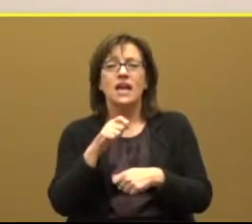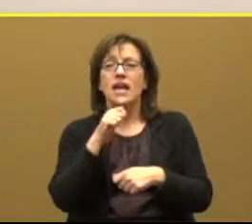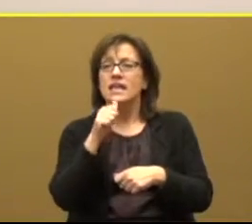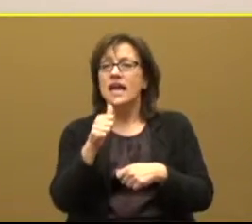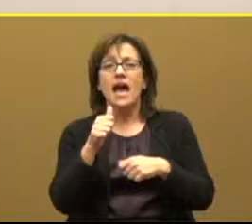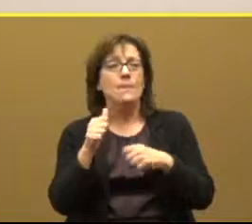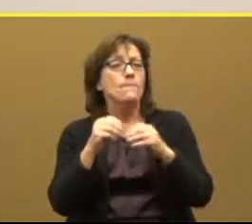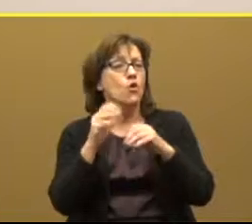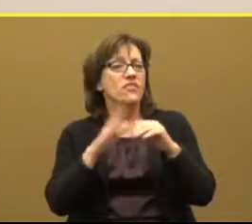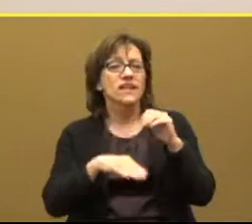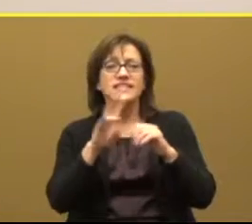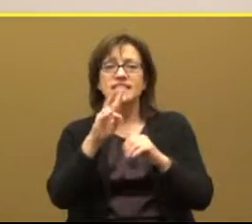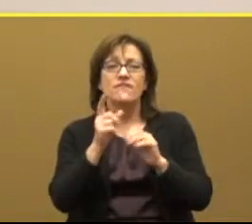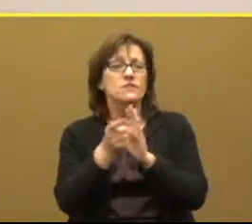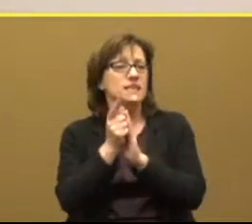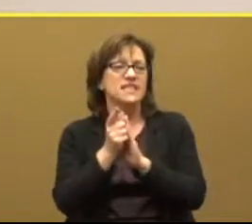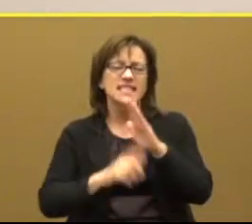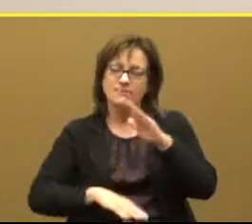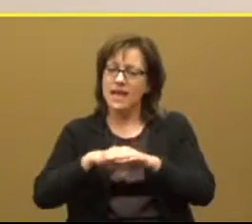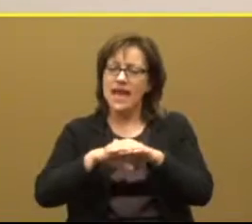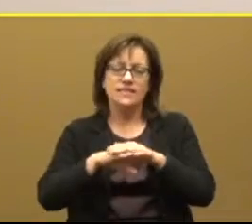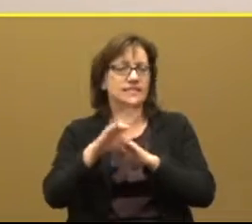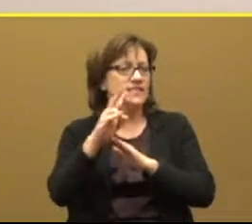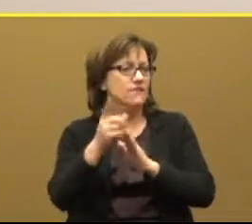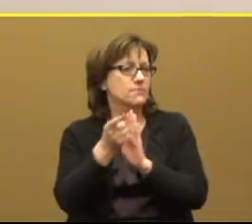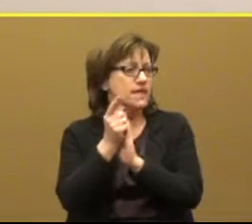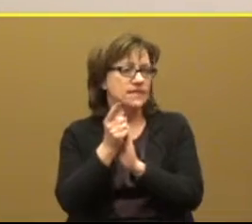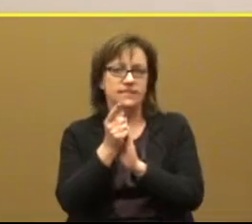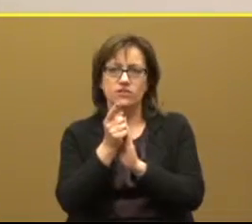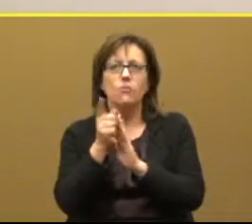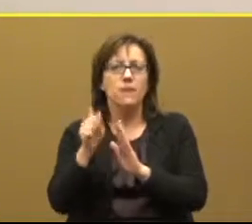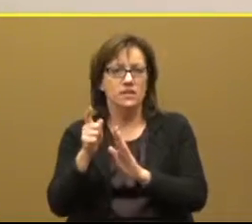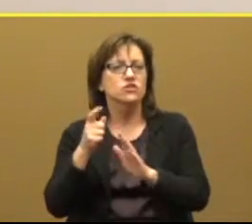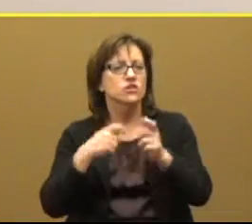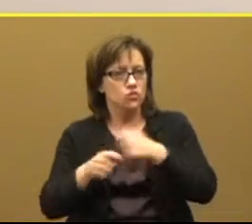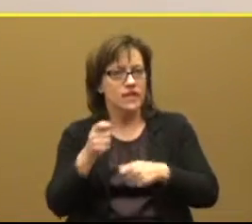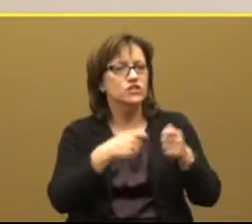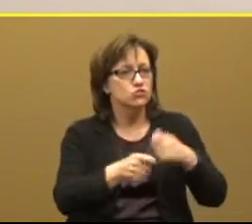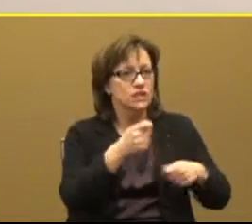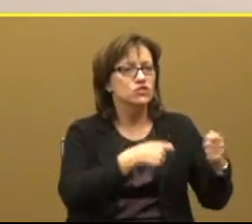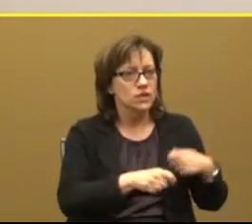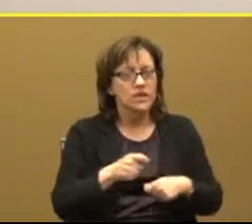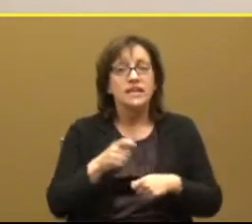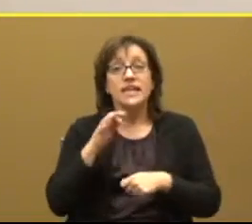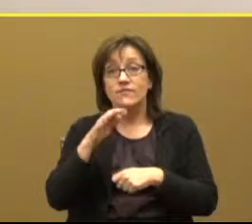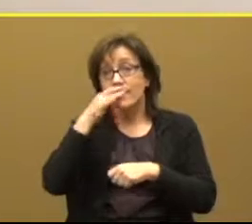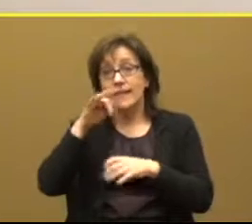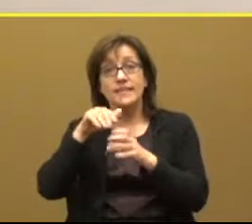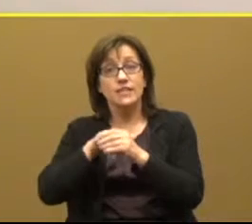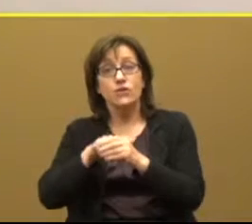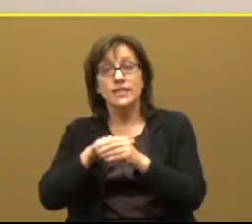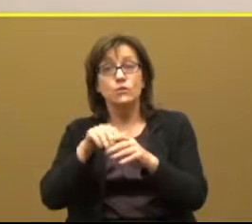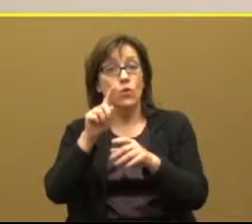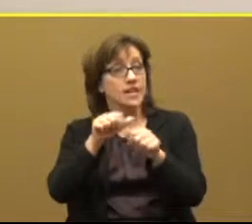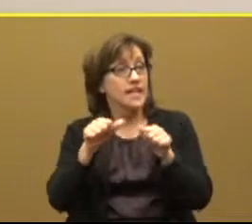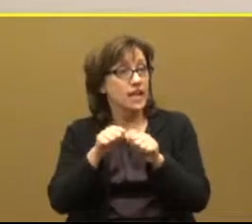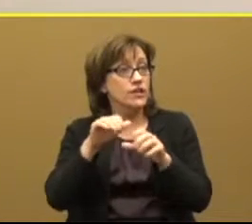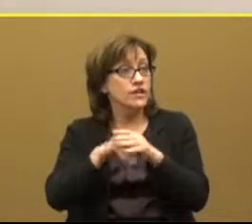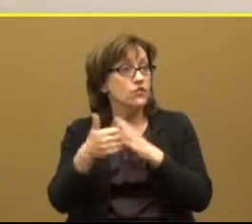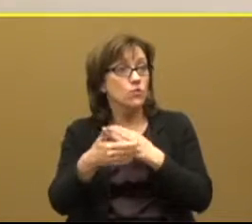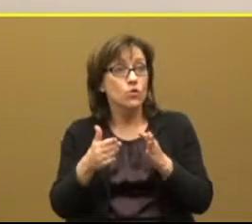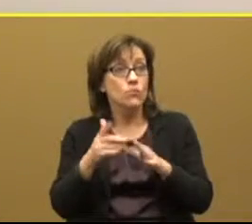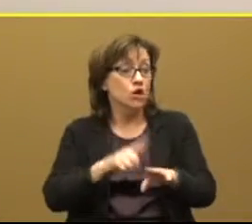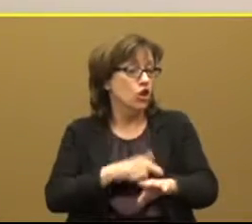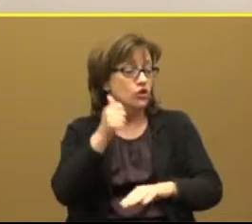classroom. 7 minutes tops. If your kids are in a center in your room for longer than 7 minutes, you might